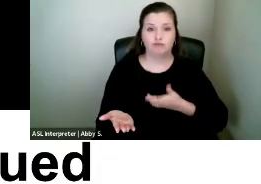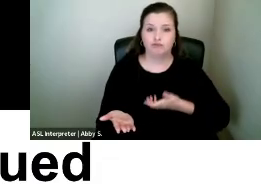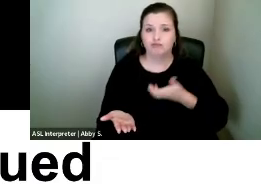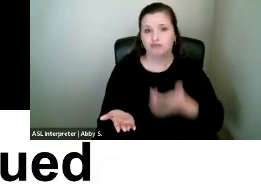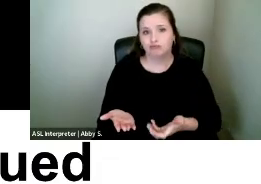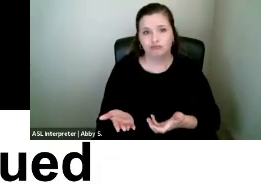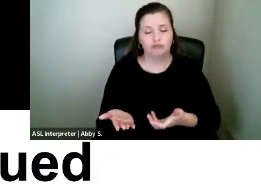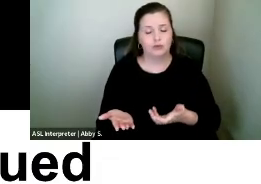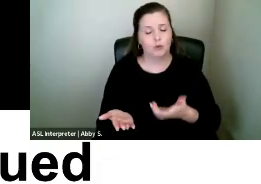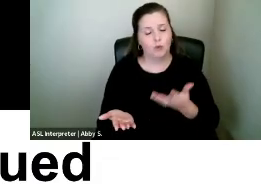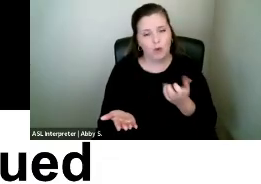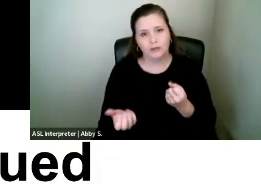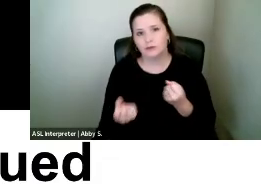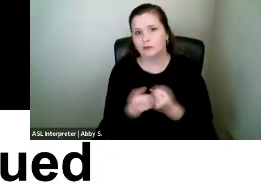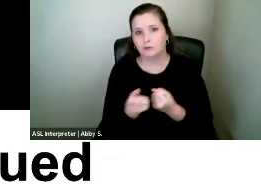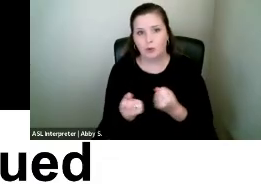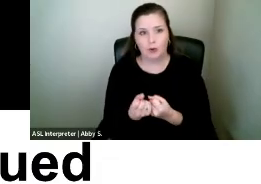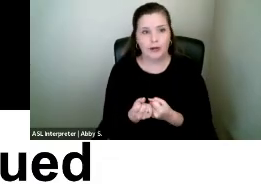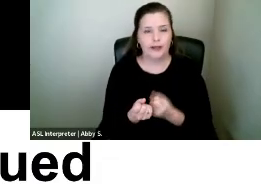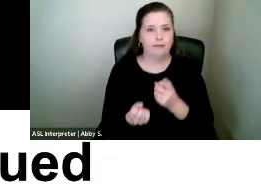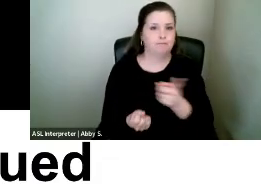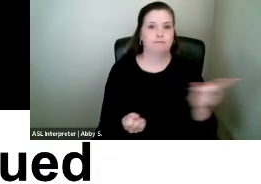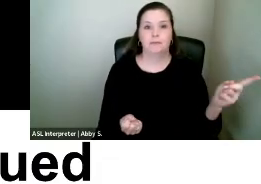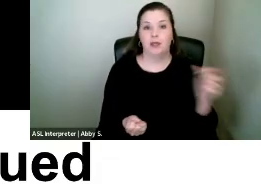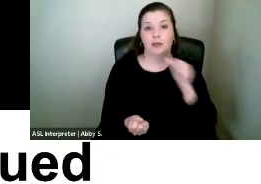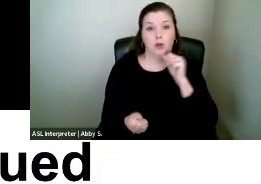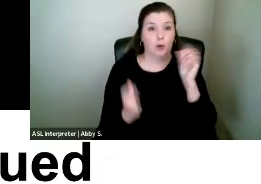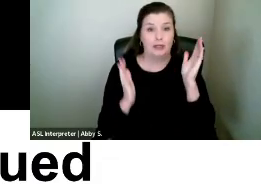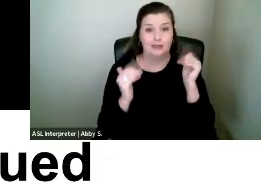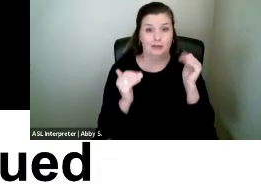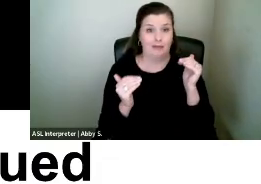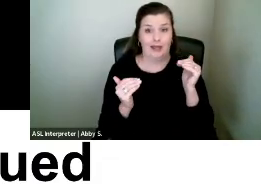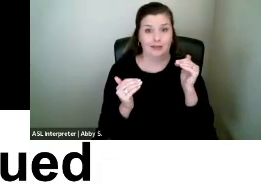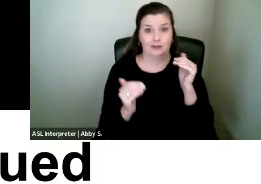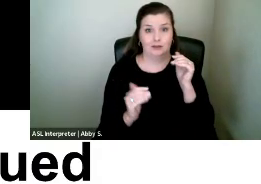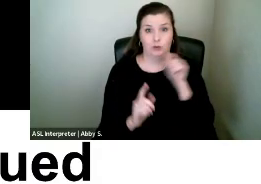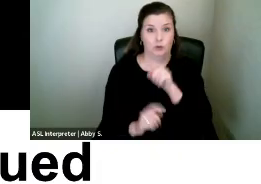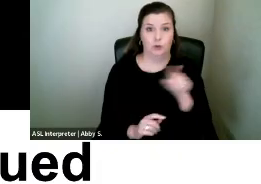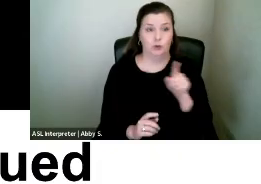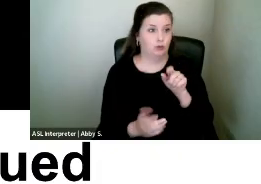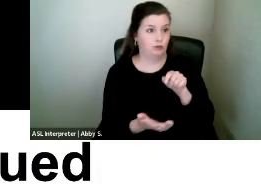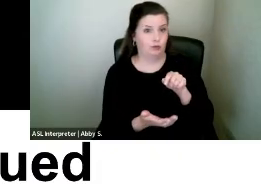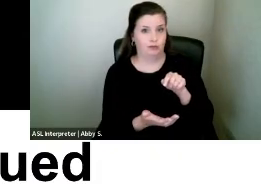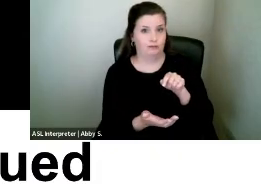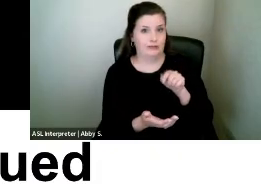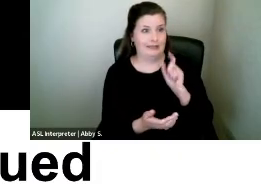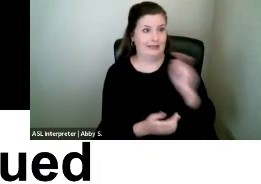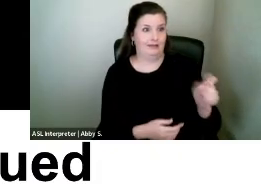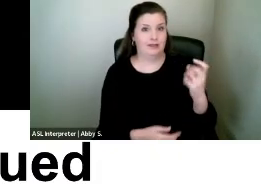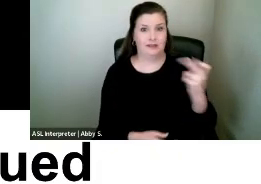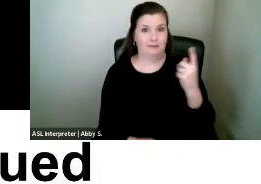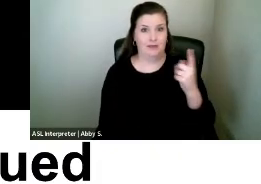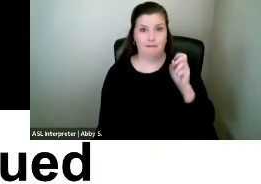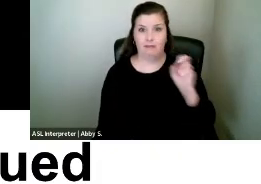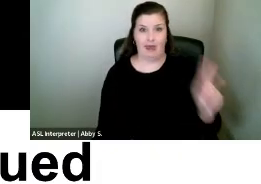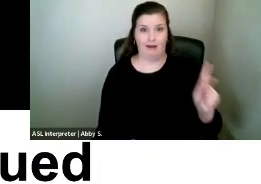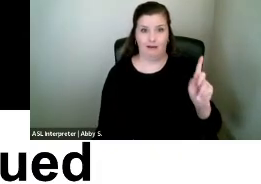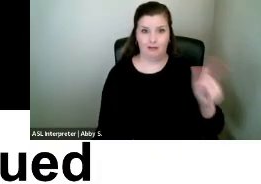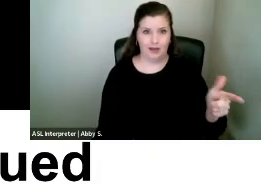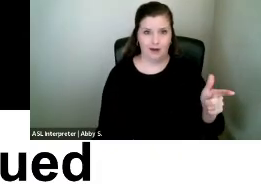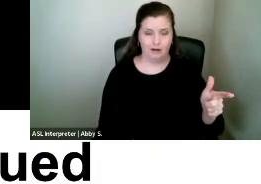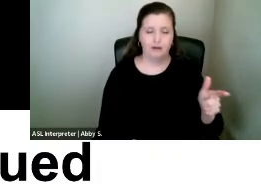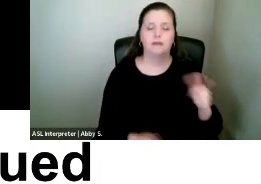of generosity, and they don't expect anything from you in return, those donations are usually